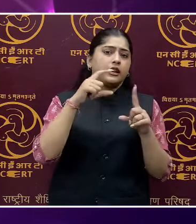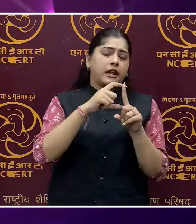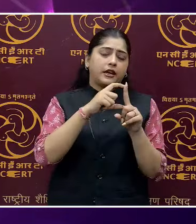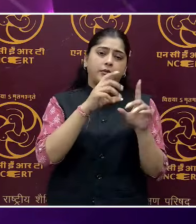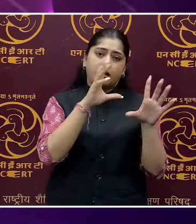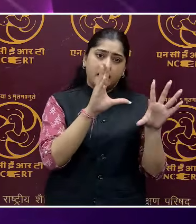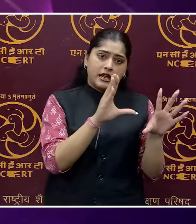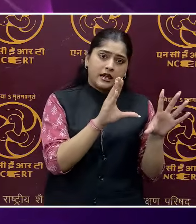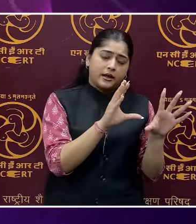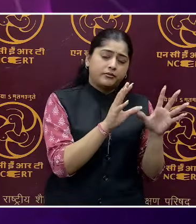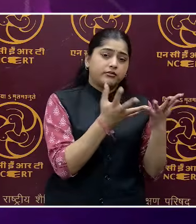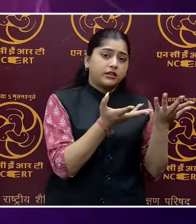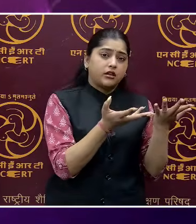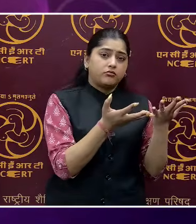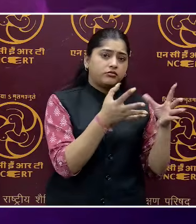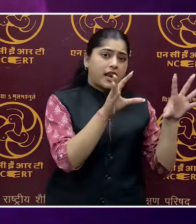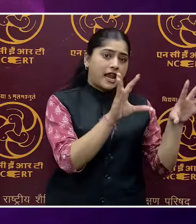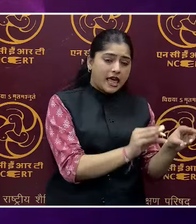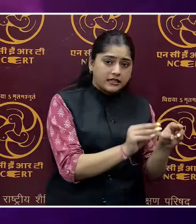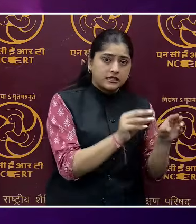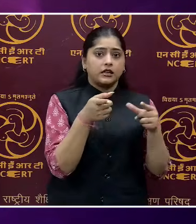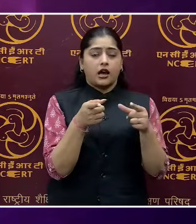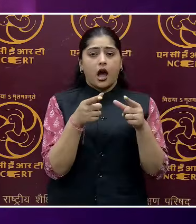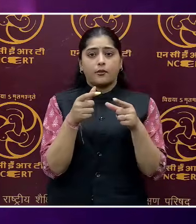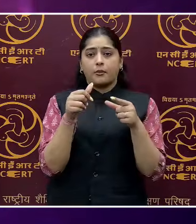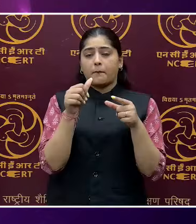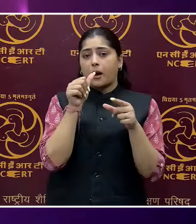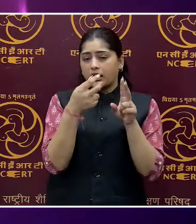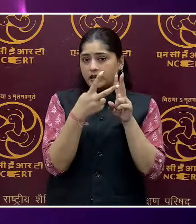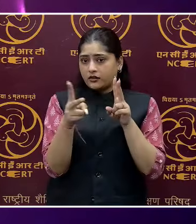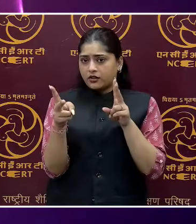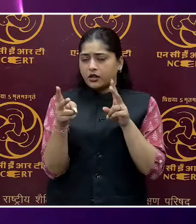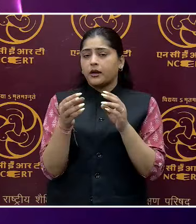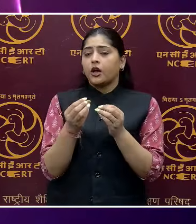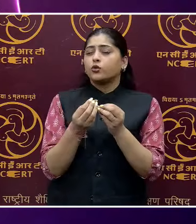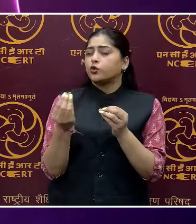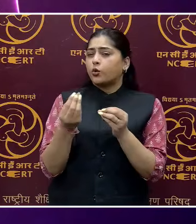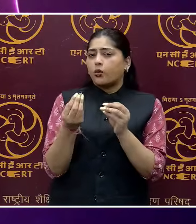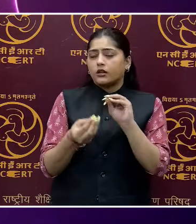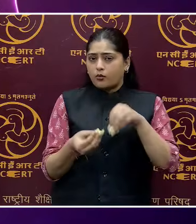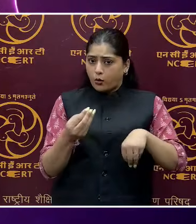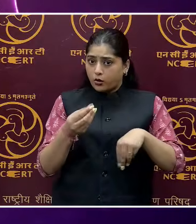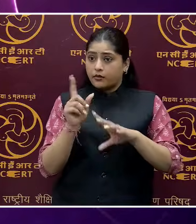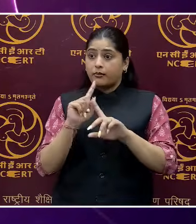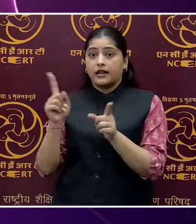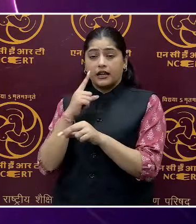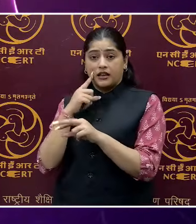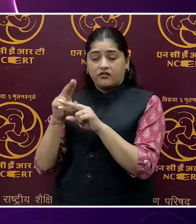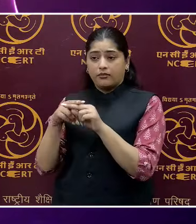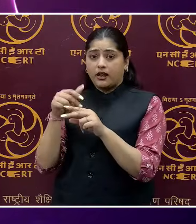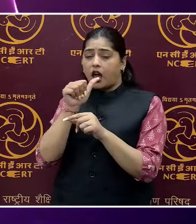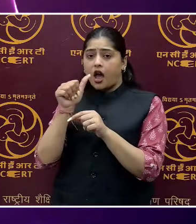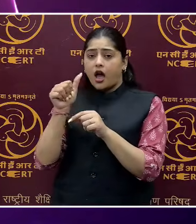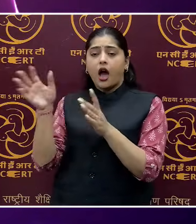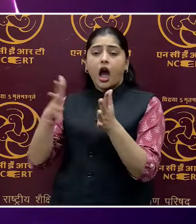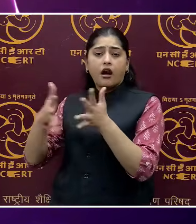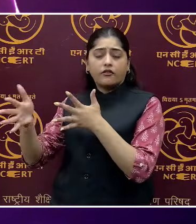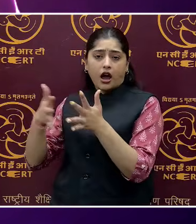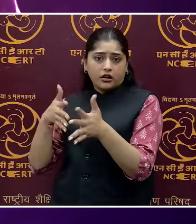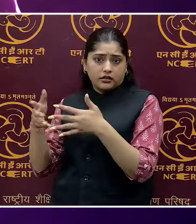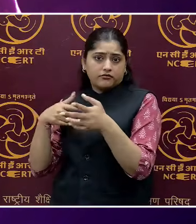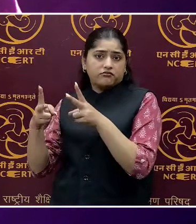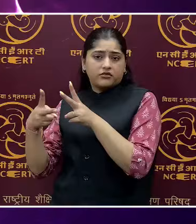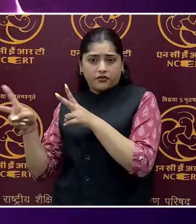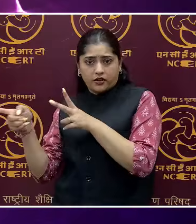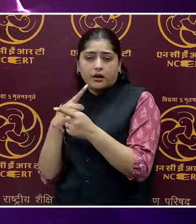gases. And compressibility, liquids are considered incompressible compared to gases because they